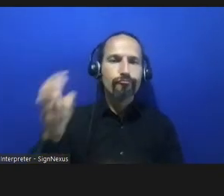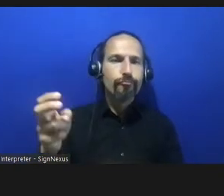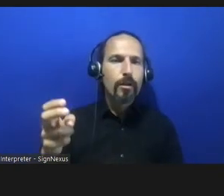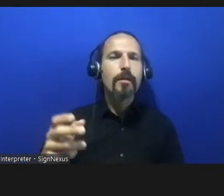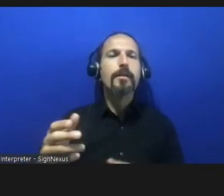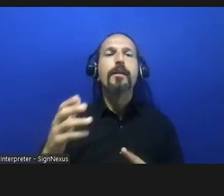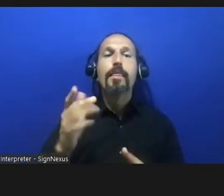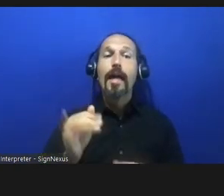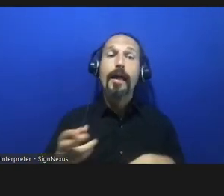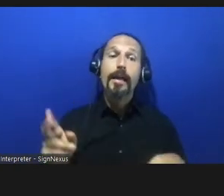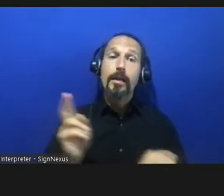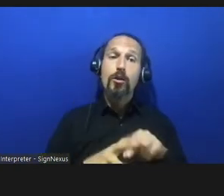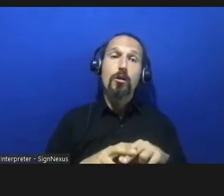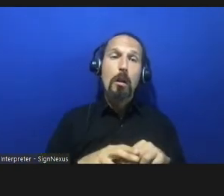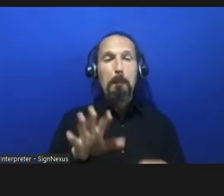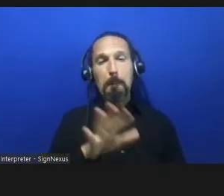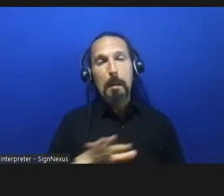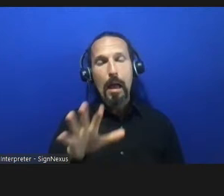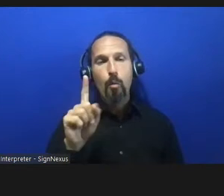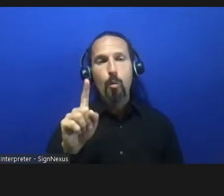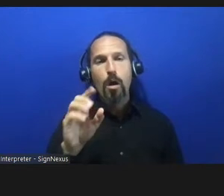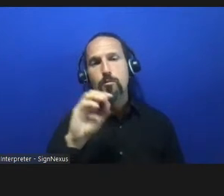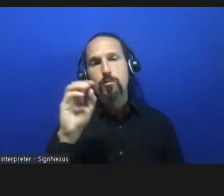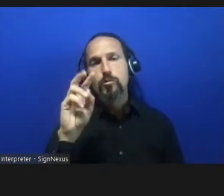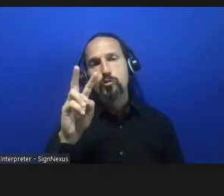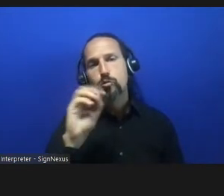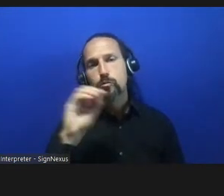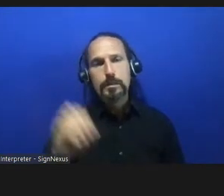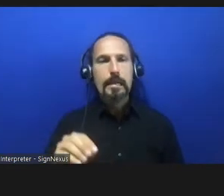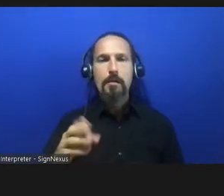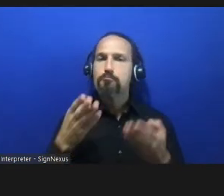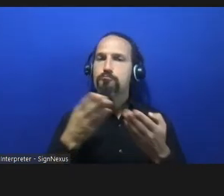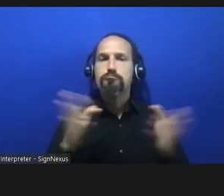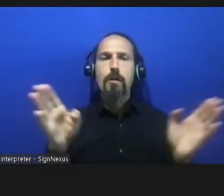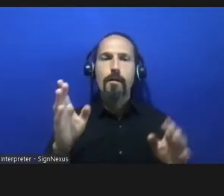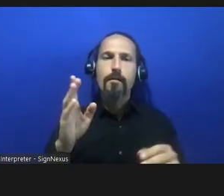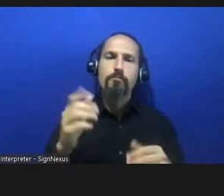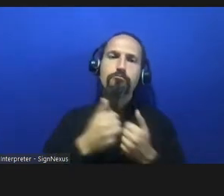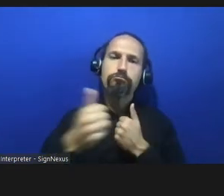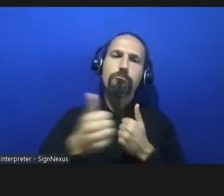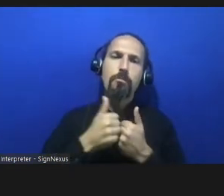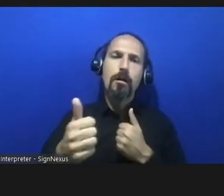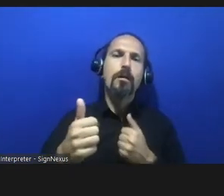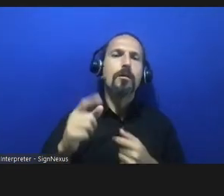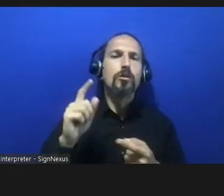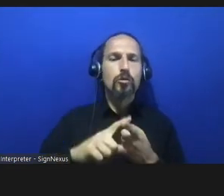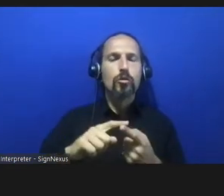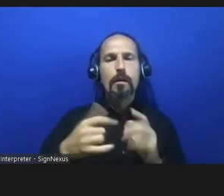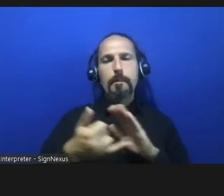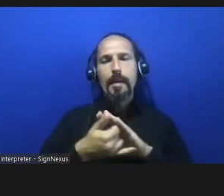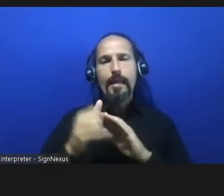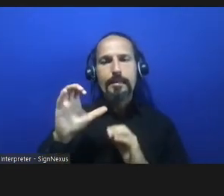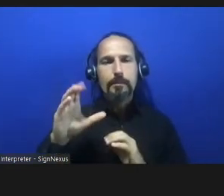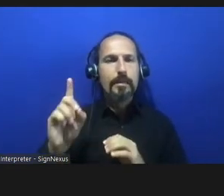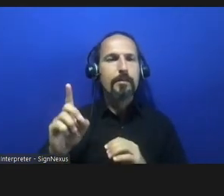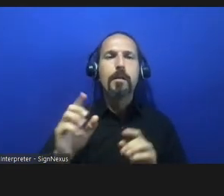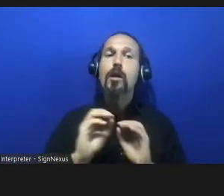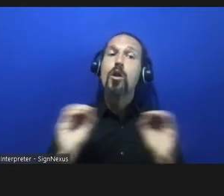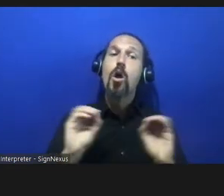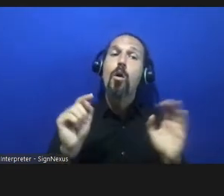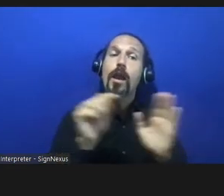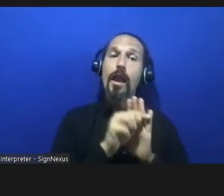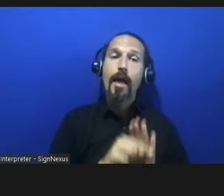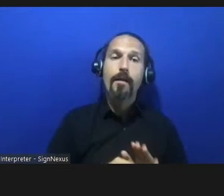ridership of one to two percent system-wide for travel to and from the manhattan central business district but no adverse effects from